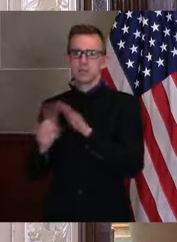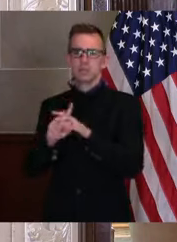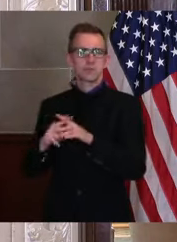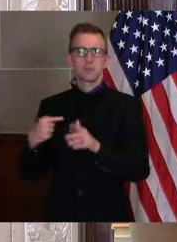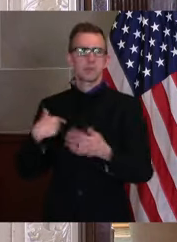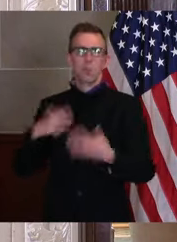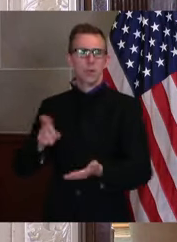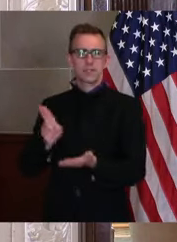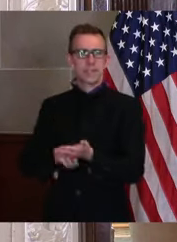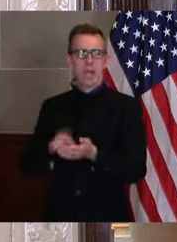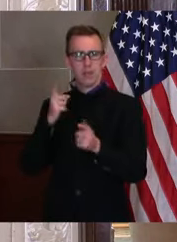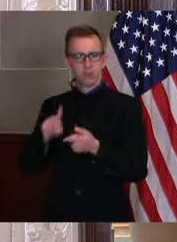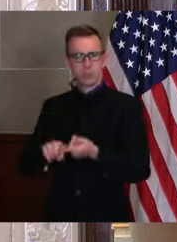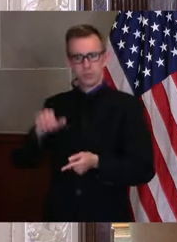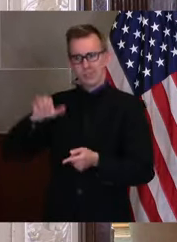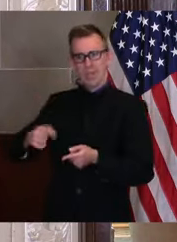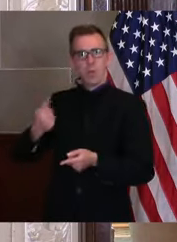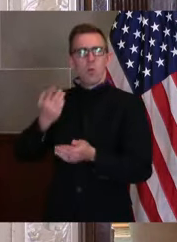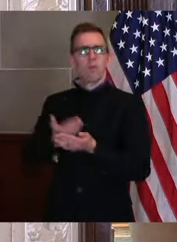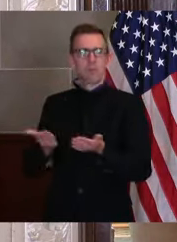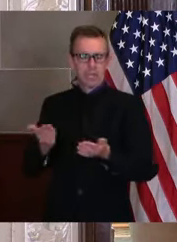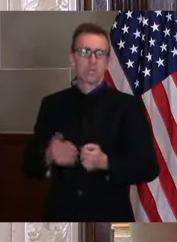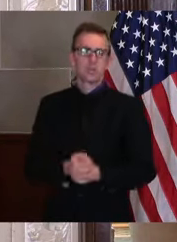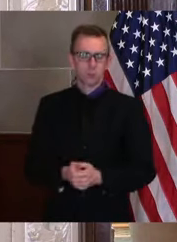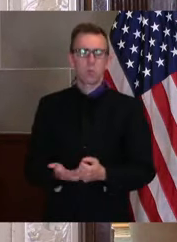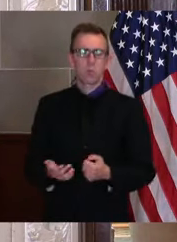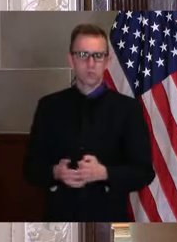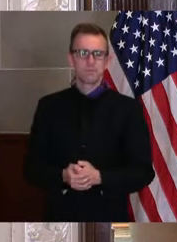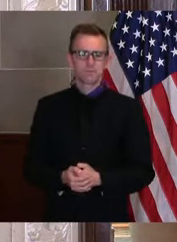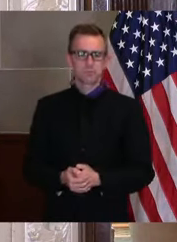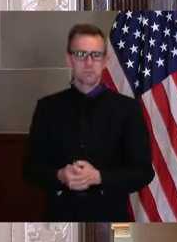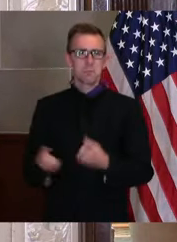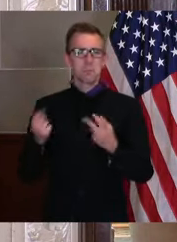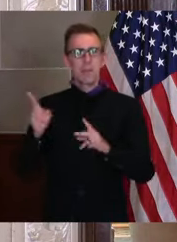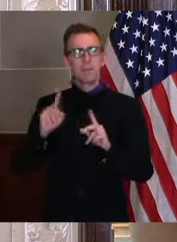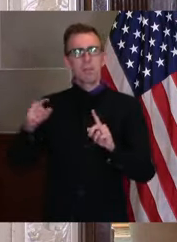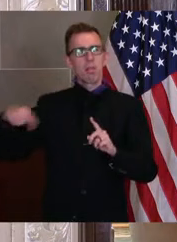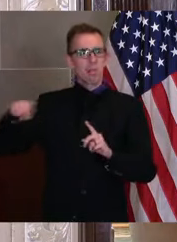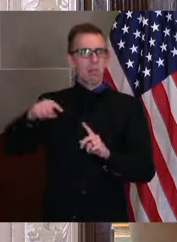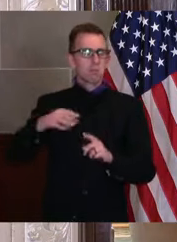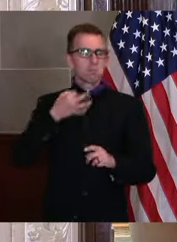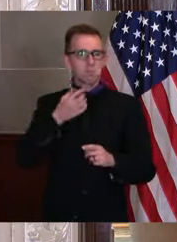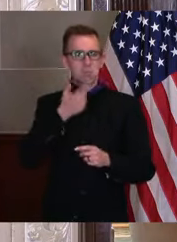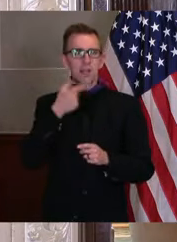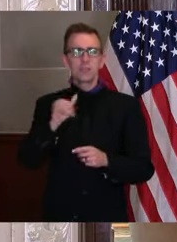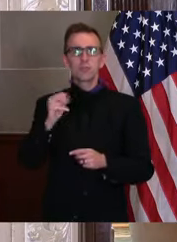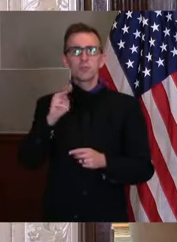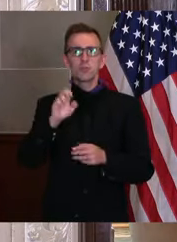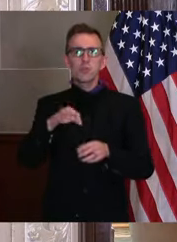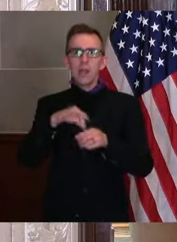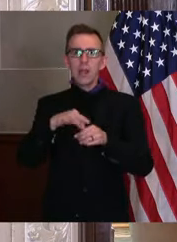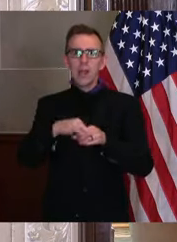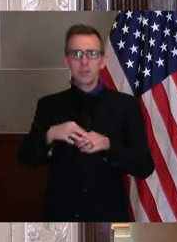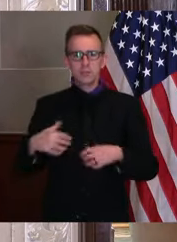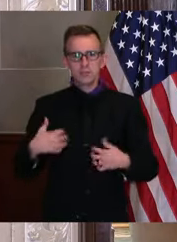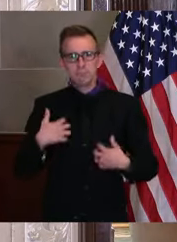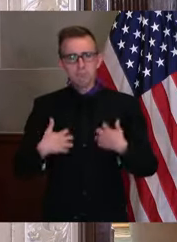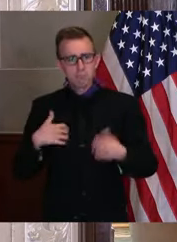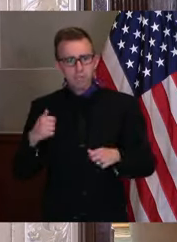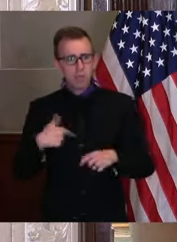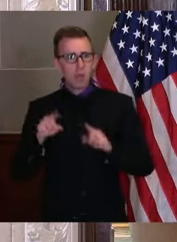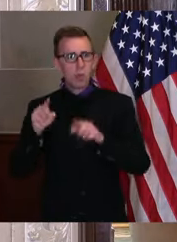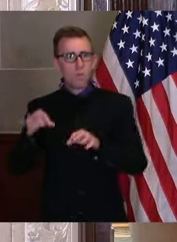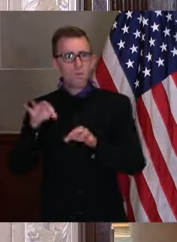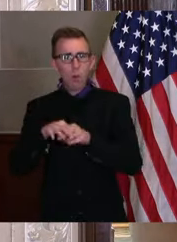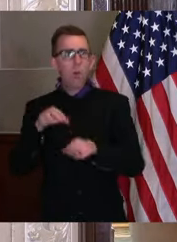one that you're going to be wanting to know, hey, what's going to happen with that bill? And a lot of people out there is going to be wanting to know because of the June election. So we're going to take a look at that. That'll be one